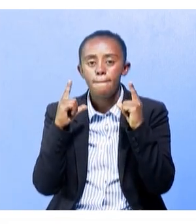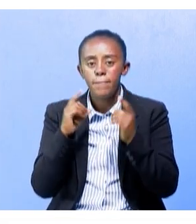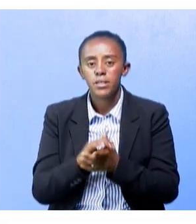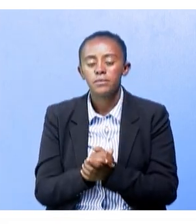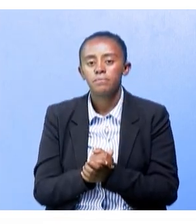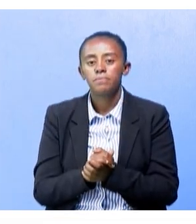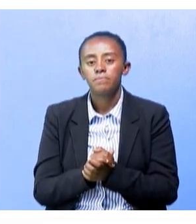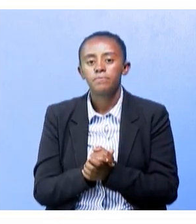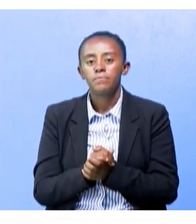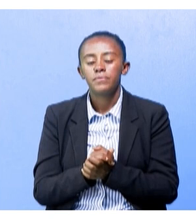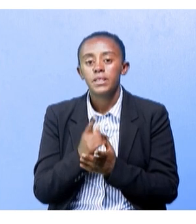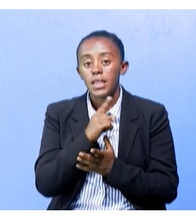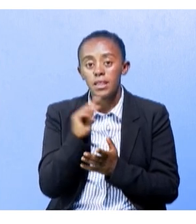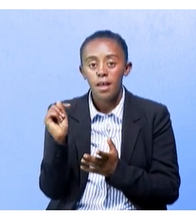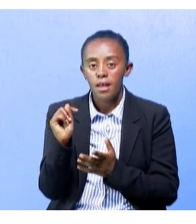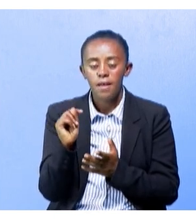up.